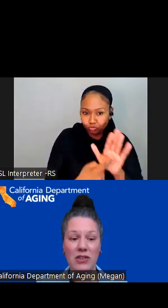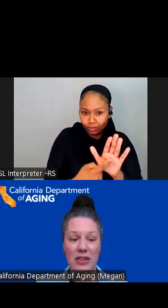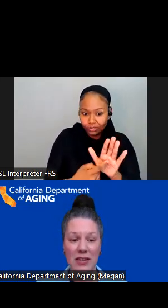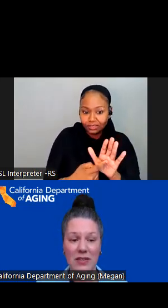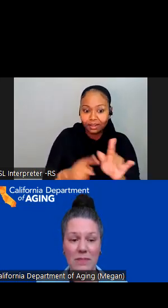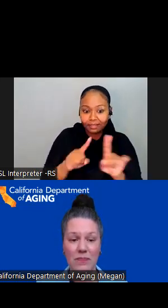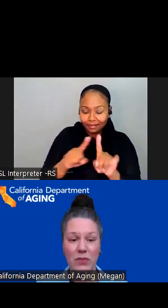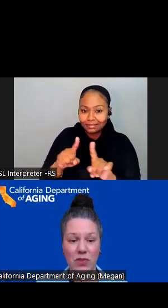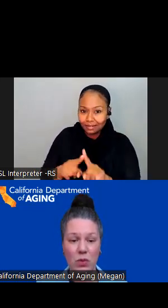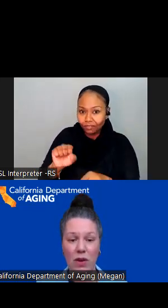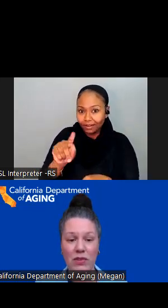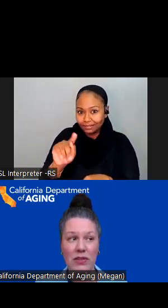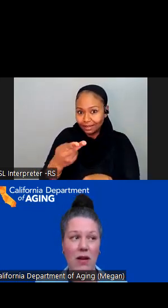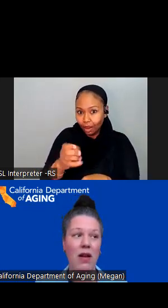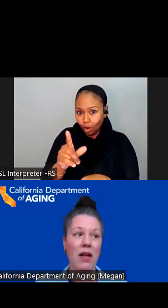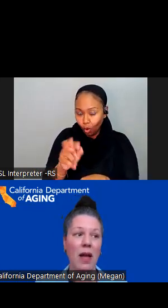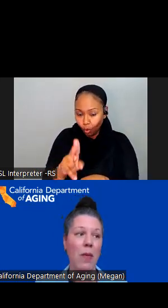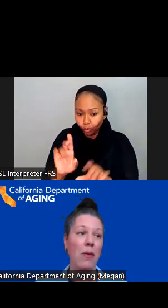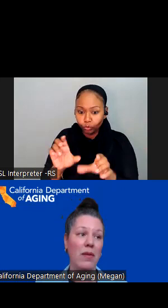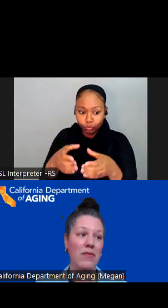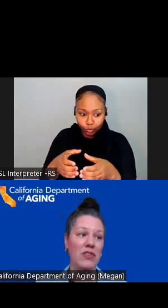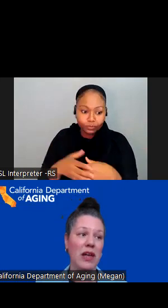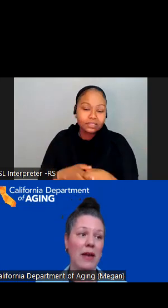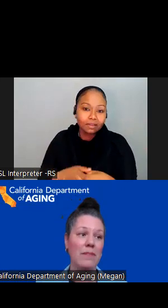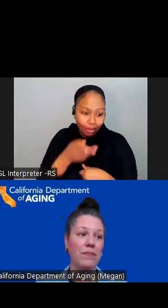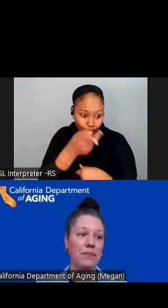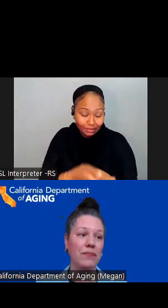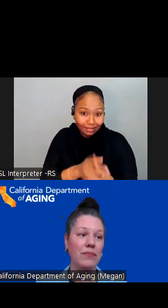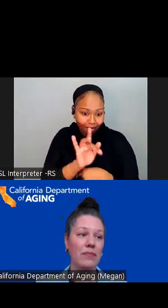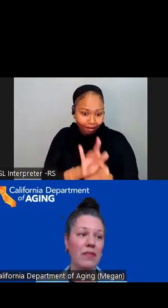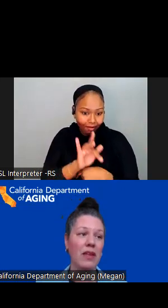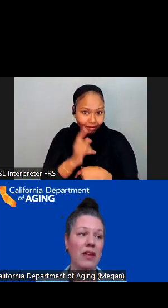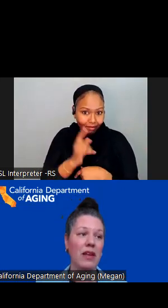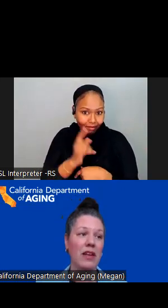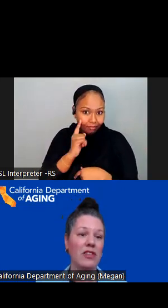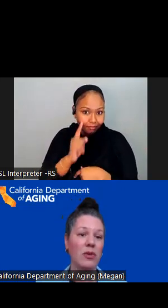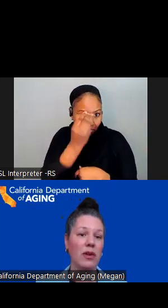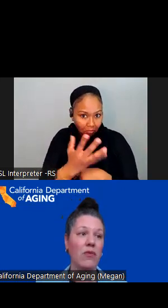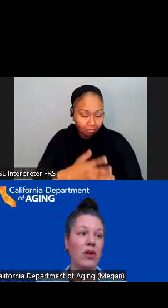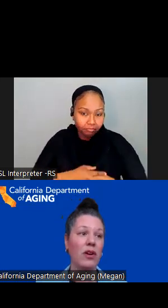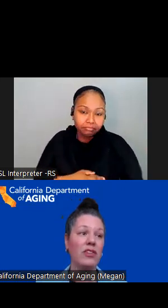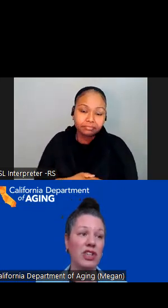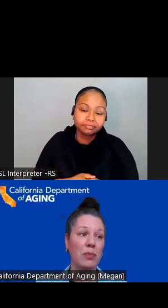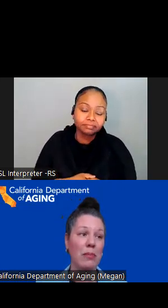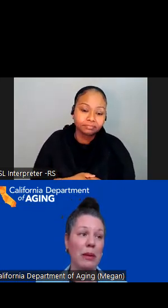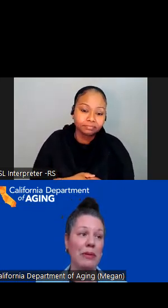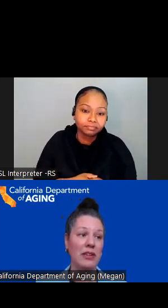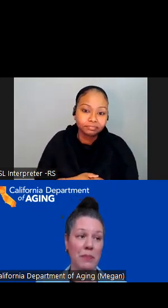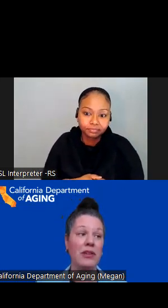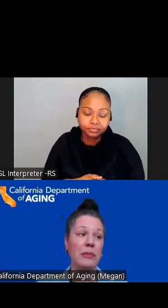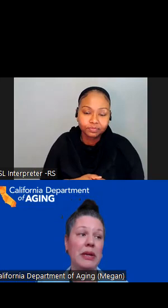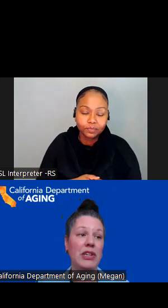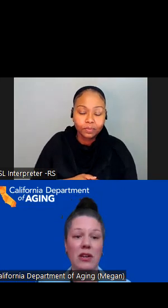and agencies. And there's a little reference there at the bottom of the slide. And so in regards to